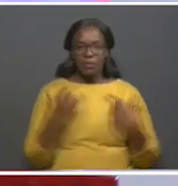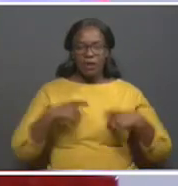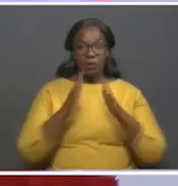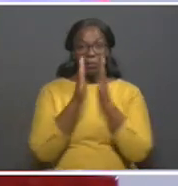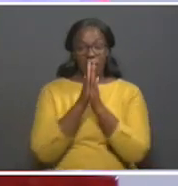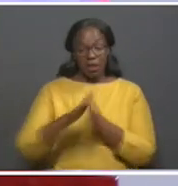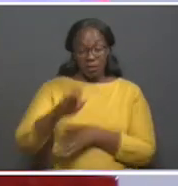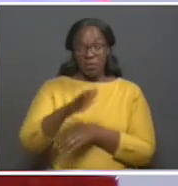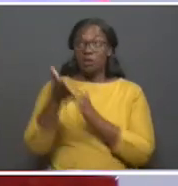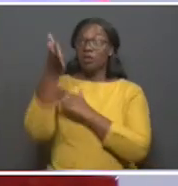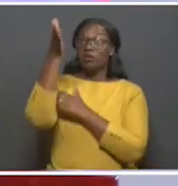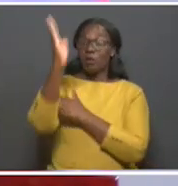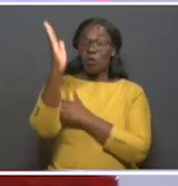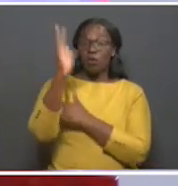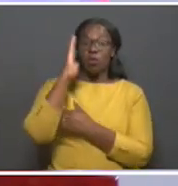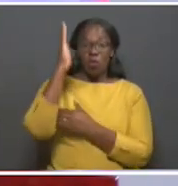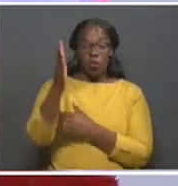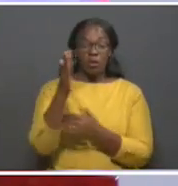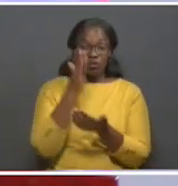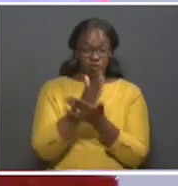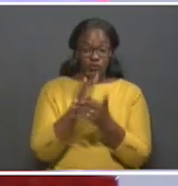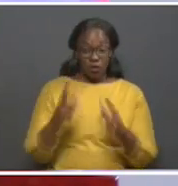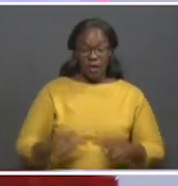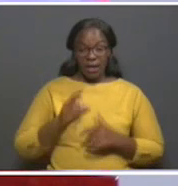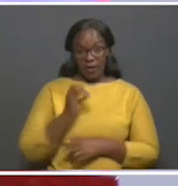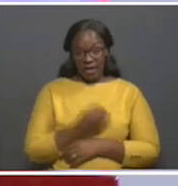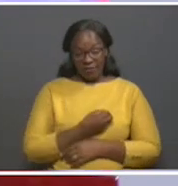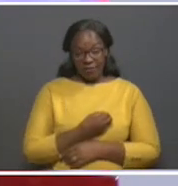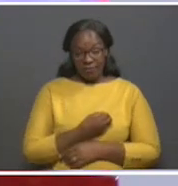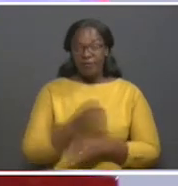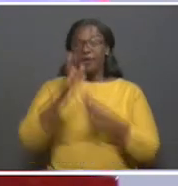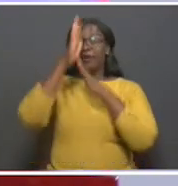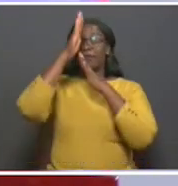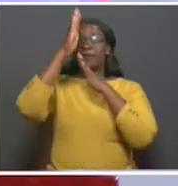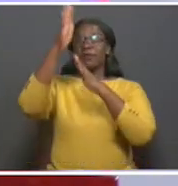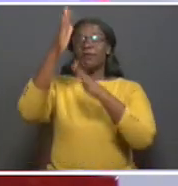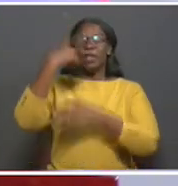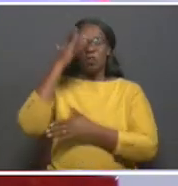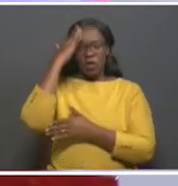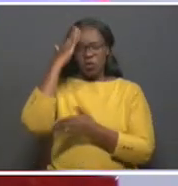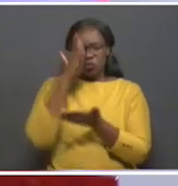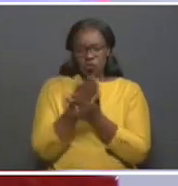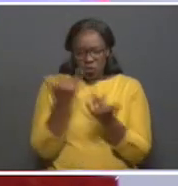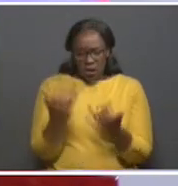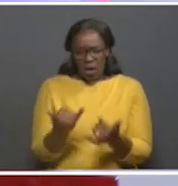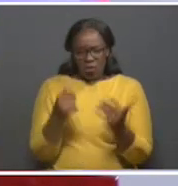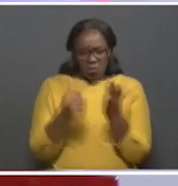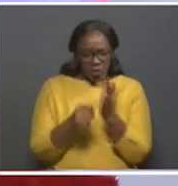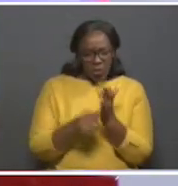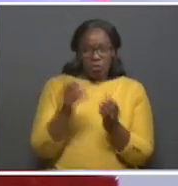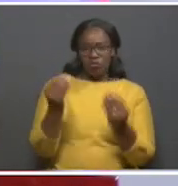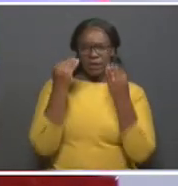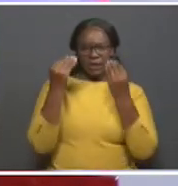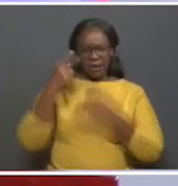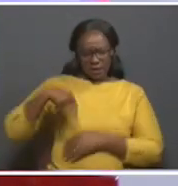presence of God would be real in our lives. Our Father, we know that in this pandemic, you're teaching